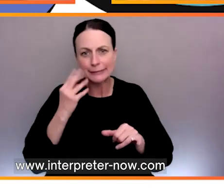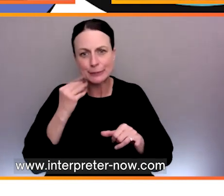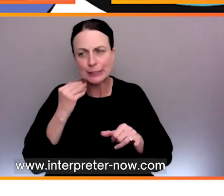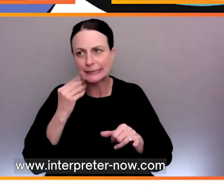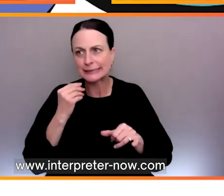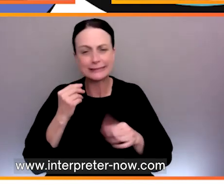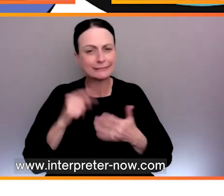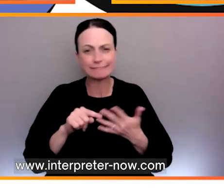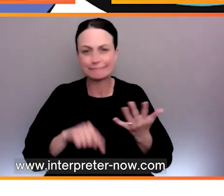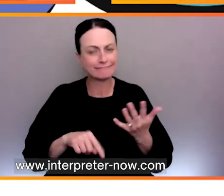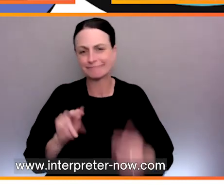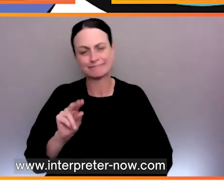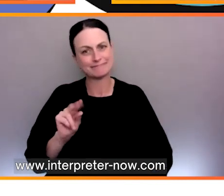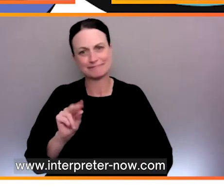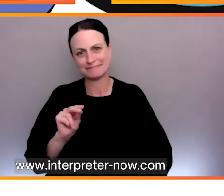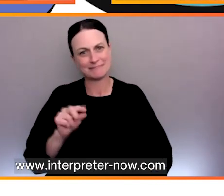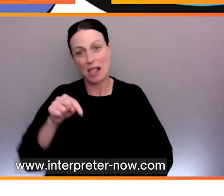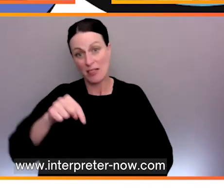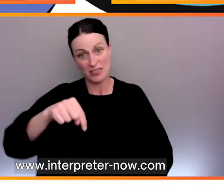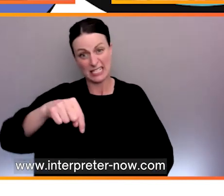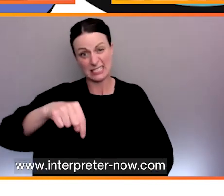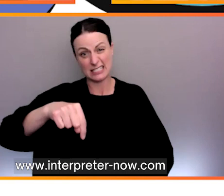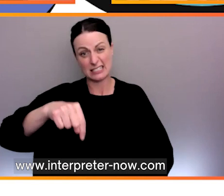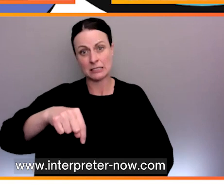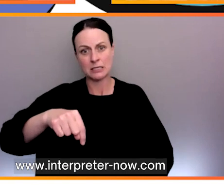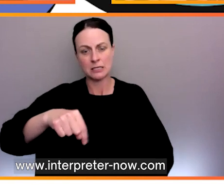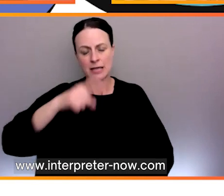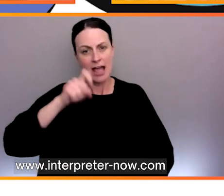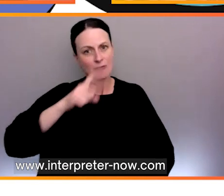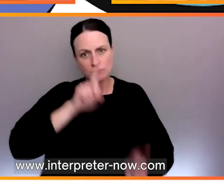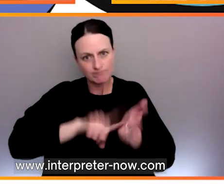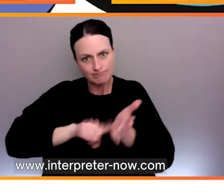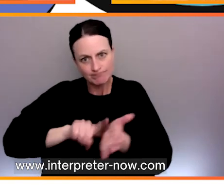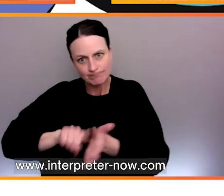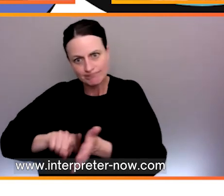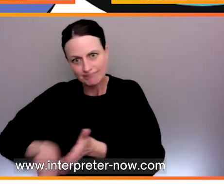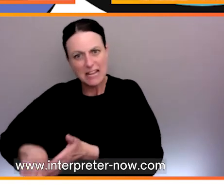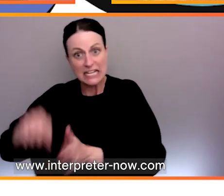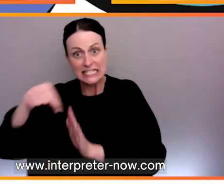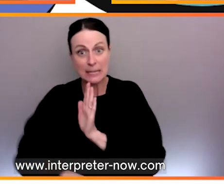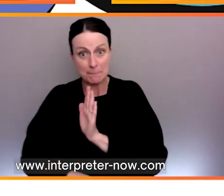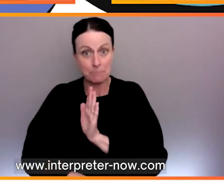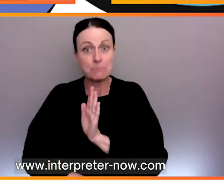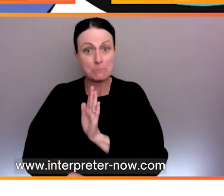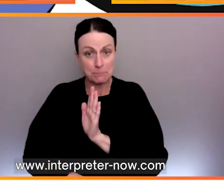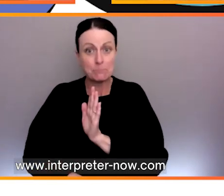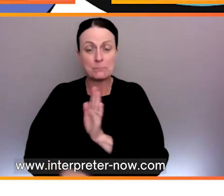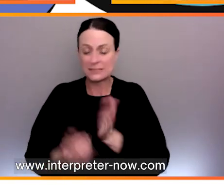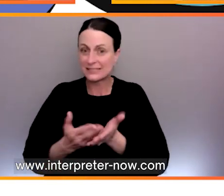deep underbelly stuff that nobody wants to talk about. And so if